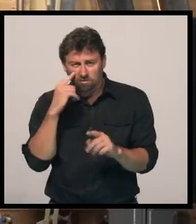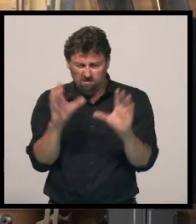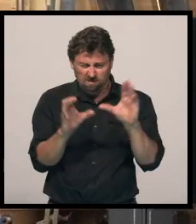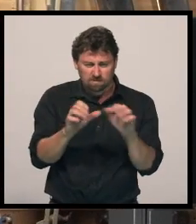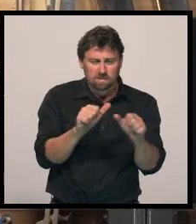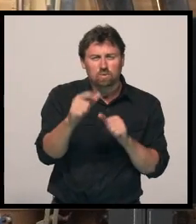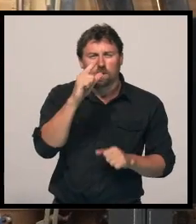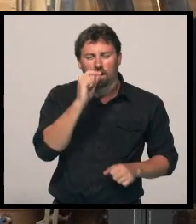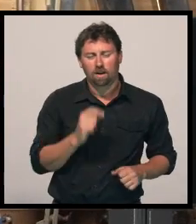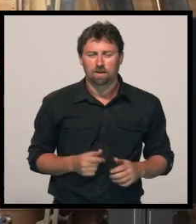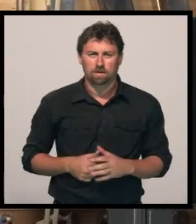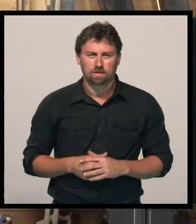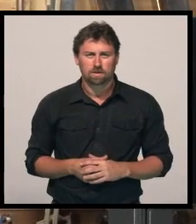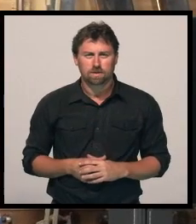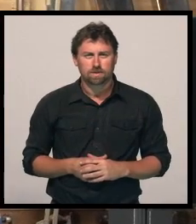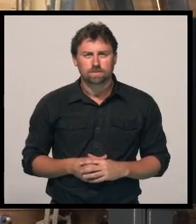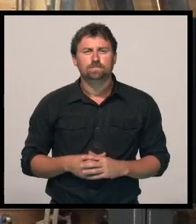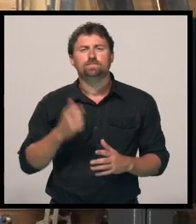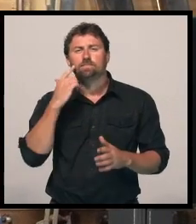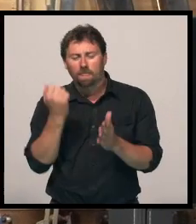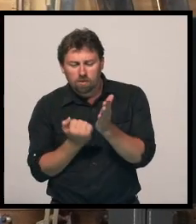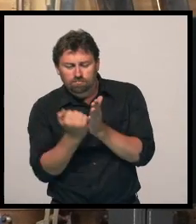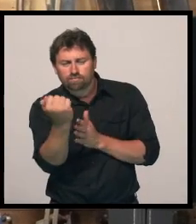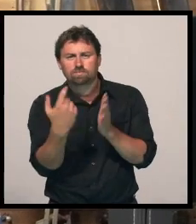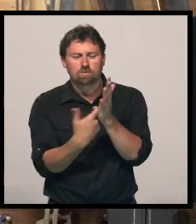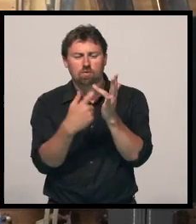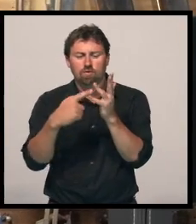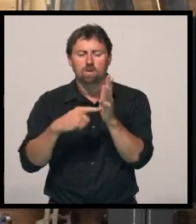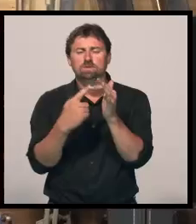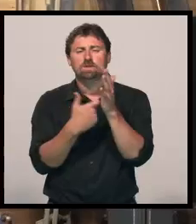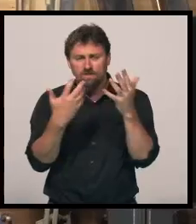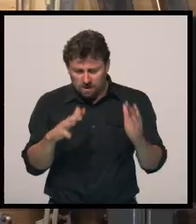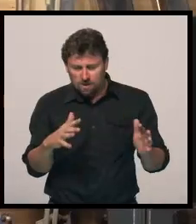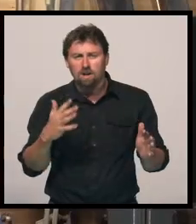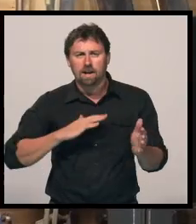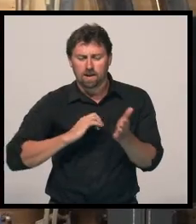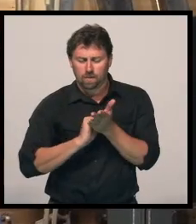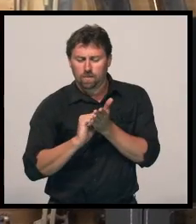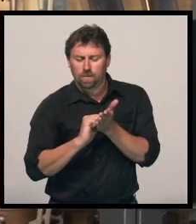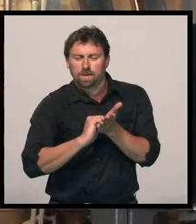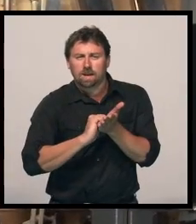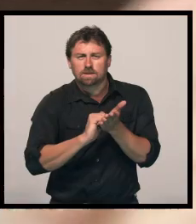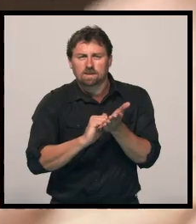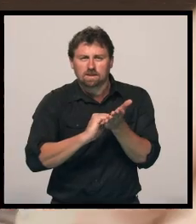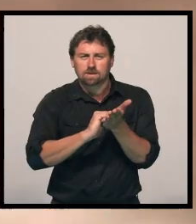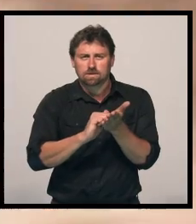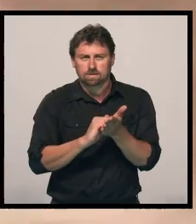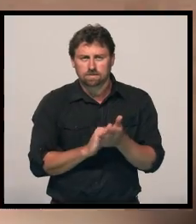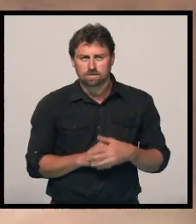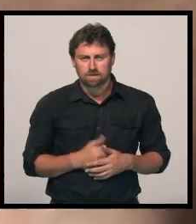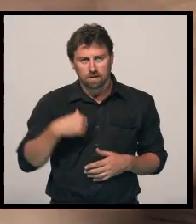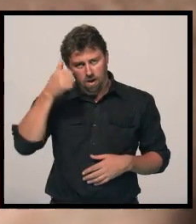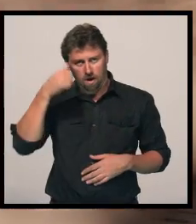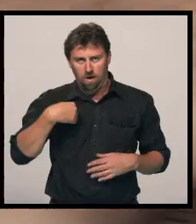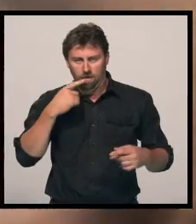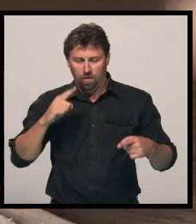You might find after routing you've got to do a fair bit of sanding, and I know I'm going across the